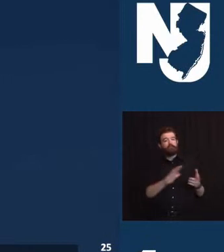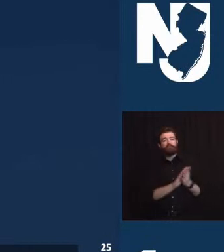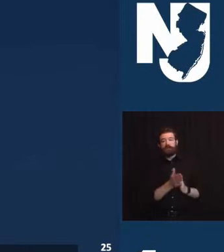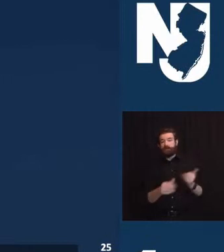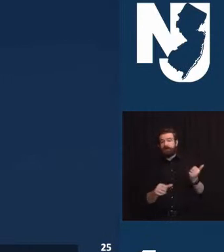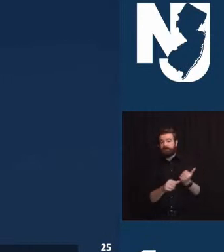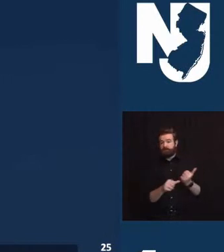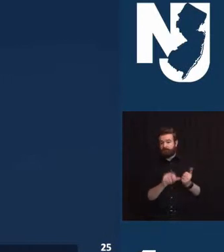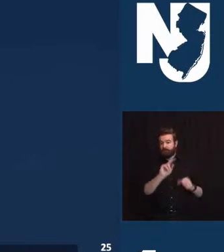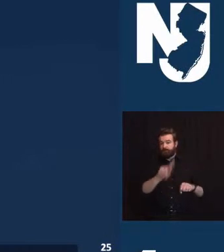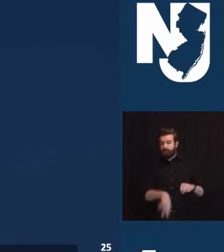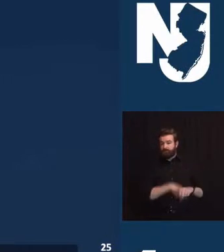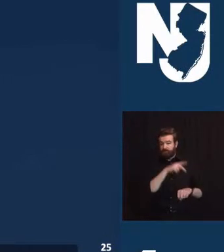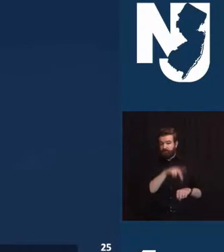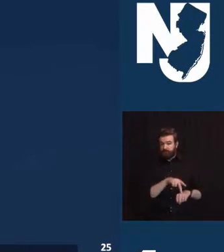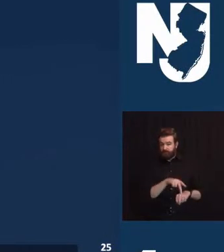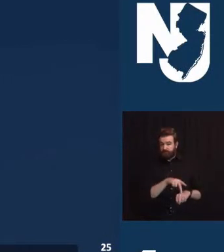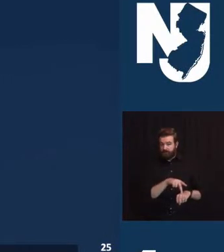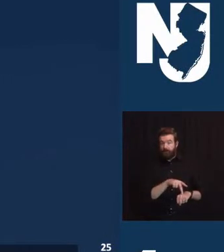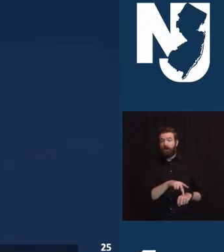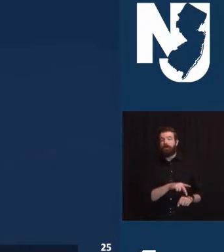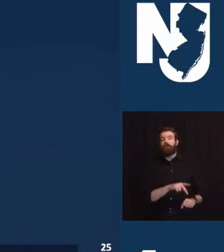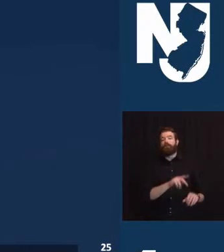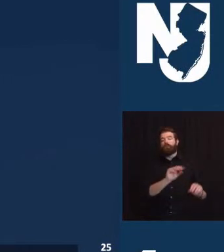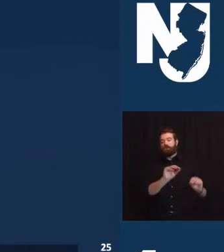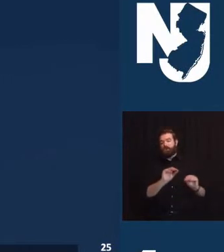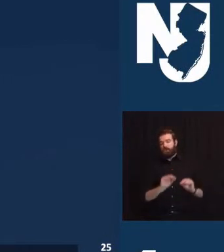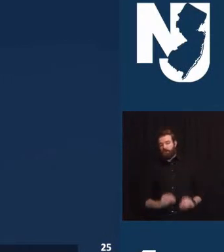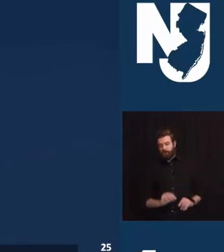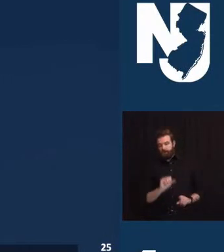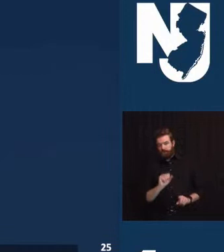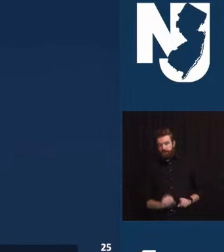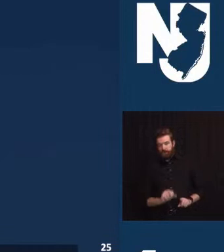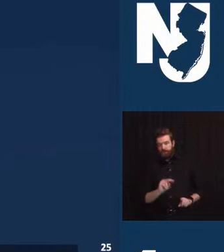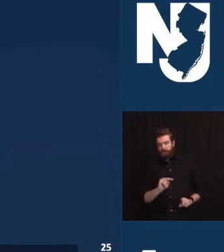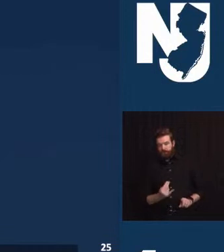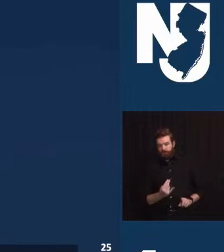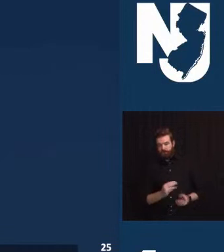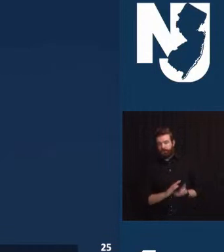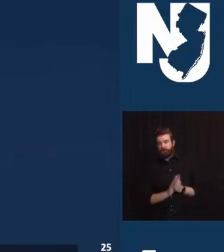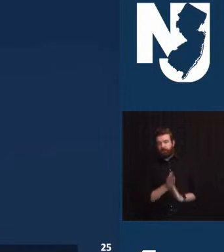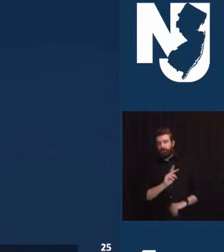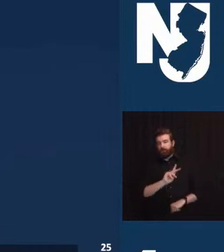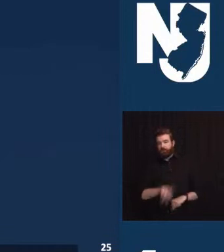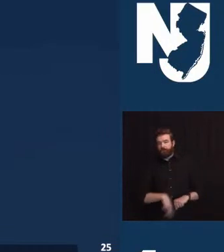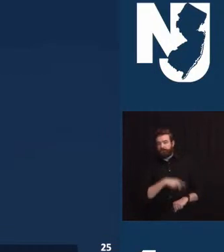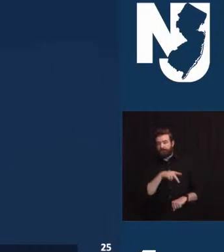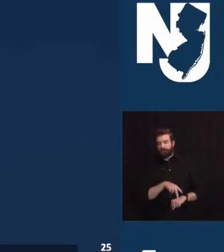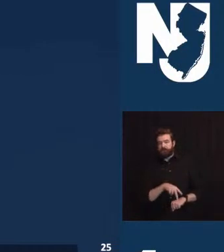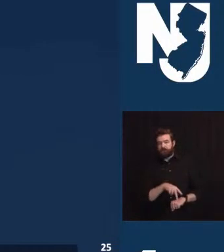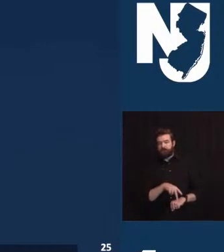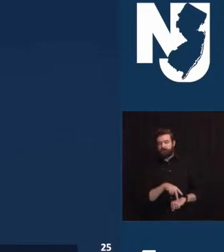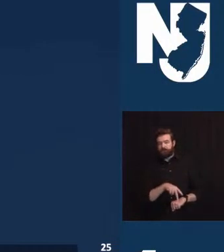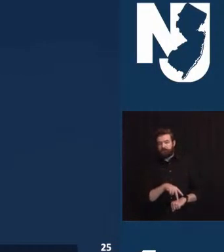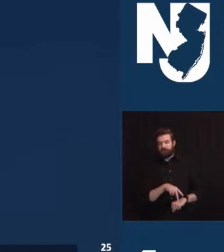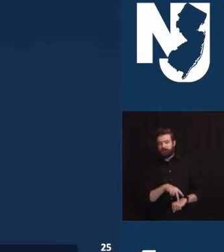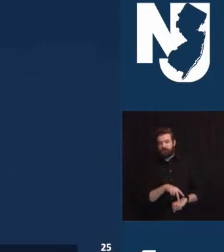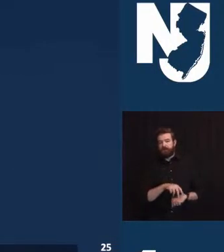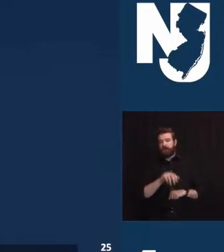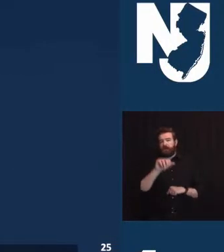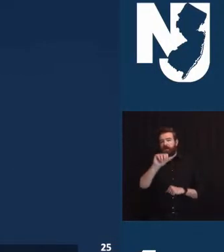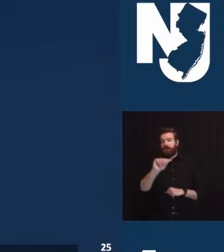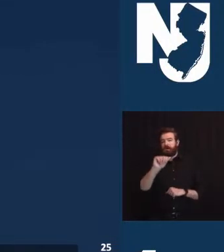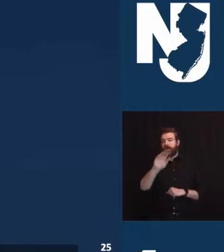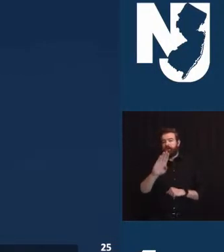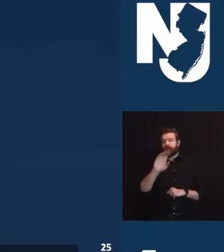He would move to South Jersey, however, to assume the role of principal at Absegami High when that school opened in Galloway